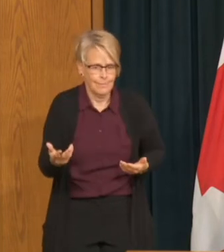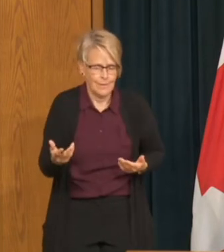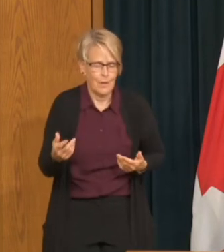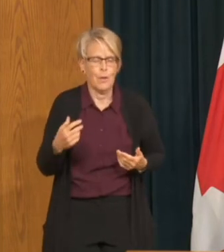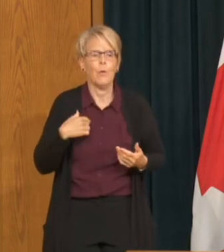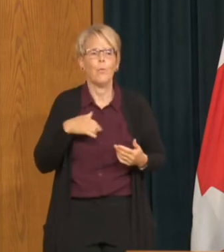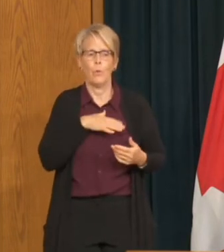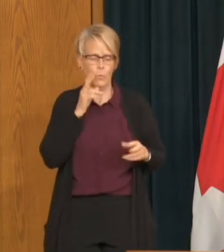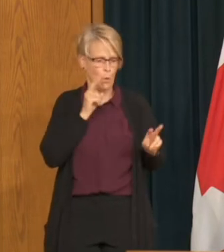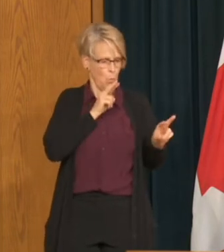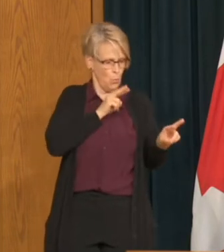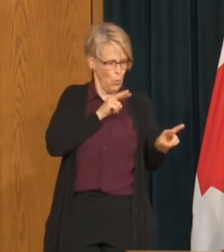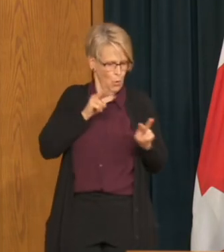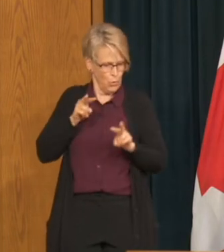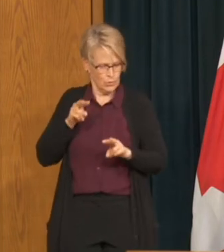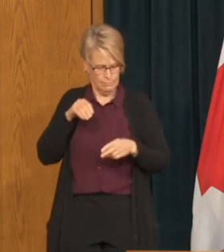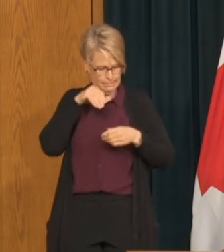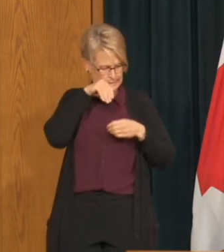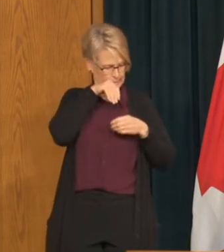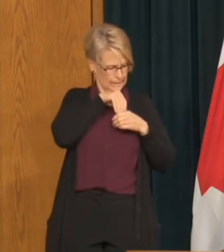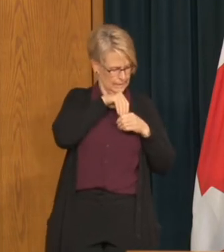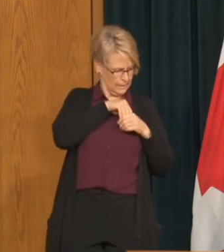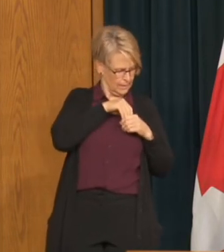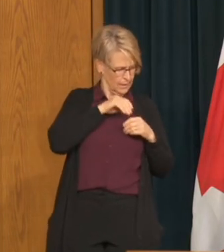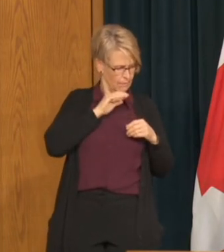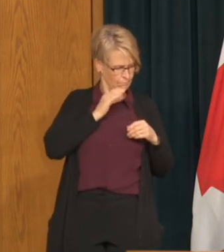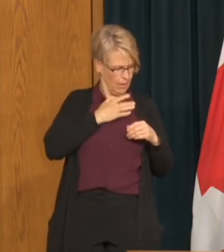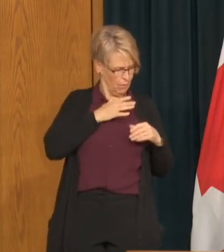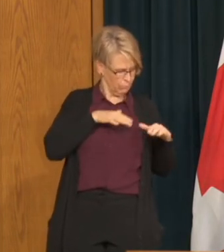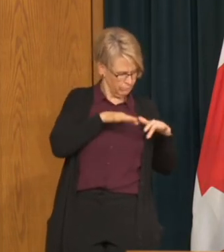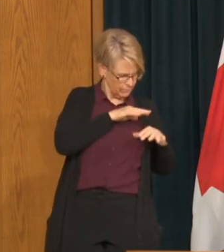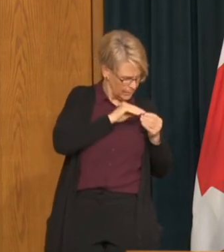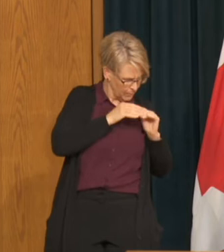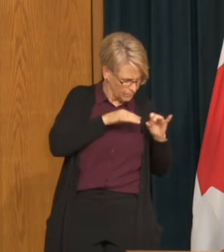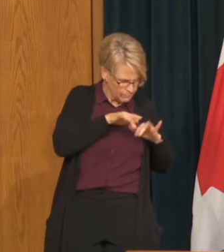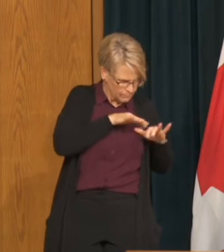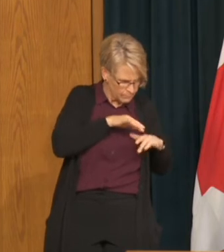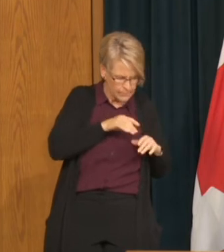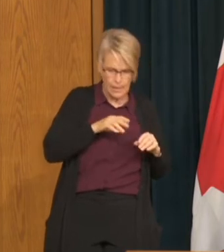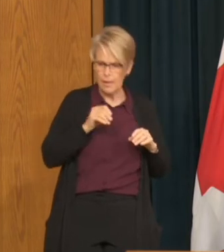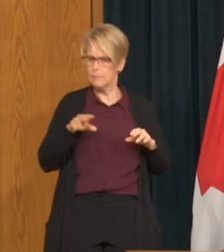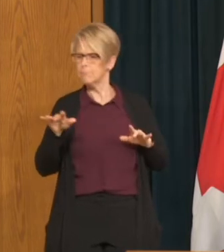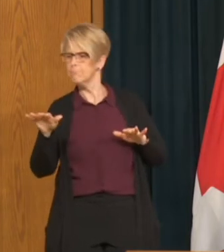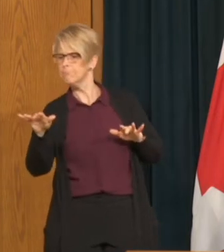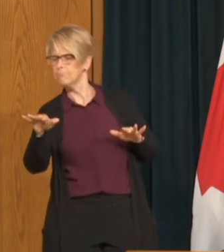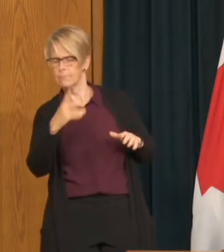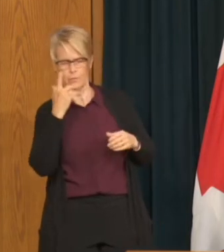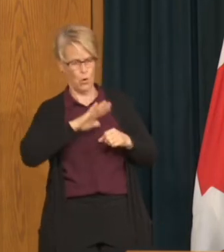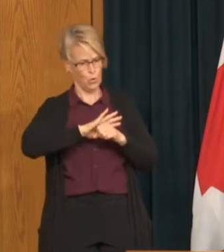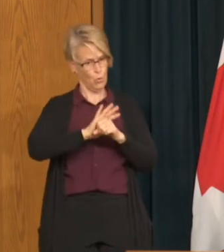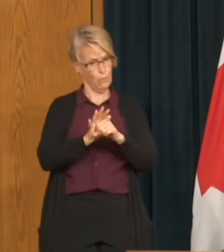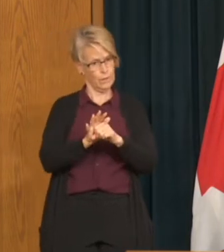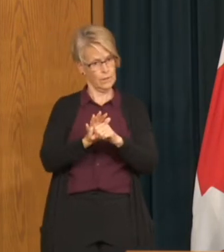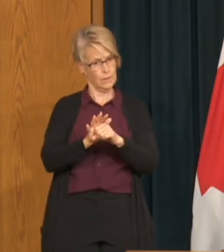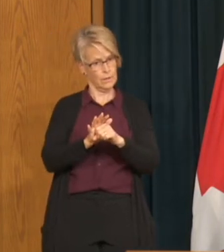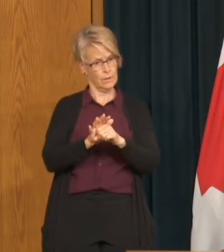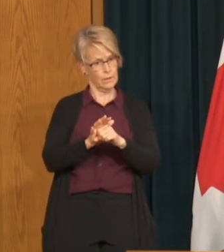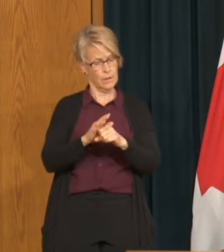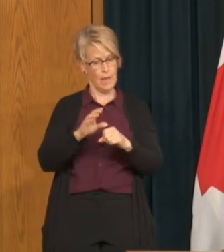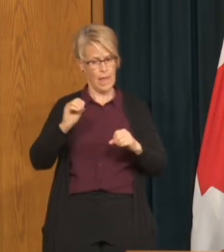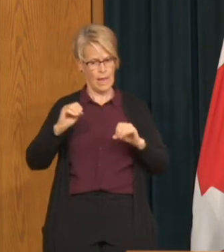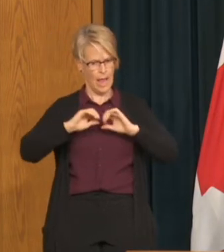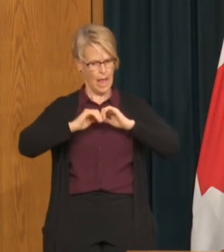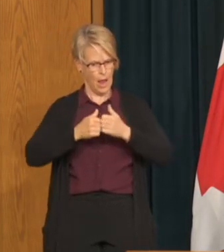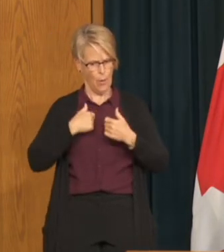monitoring things internally and externally as well in terms of the numbers of COVID cases, our ability to safely